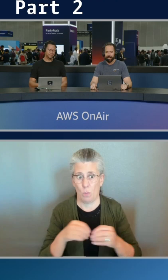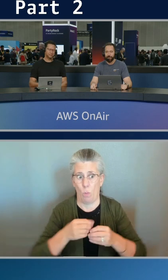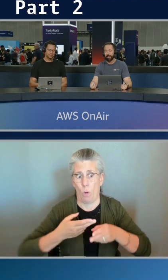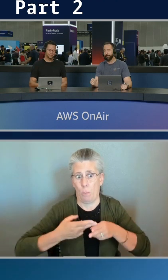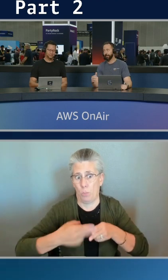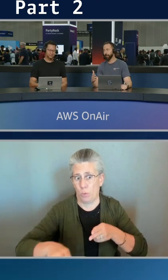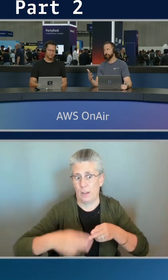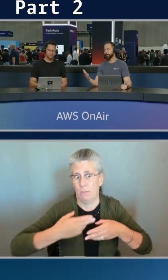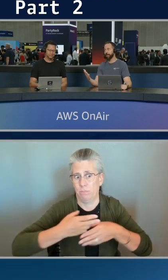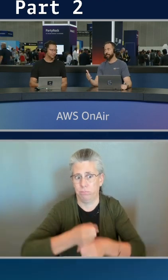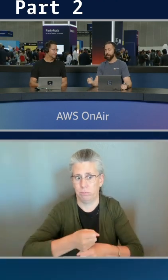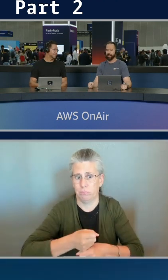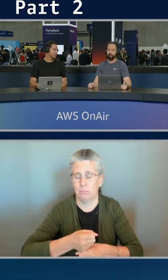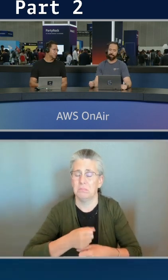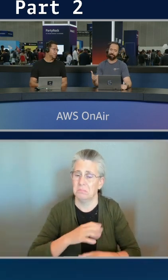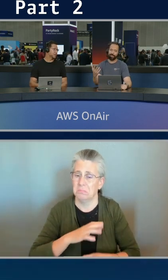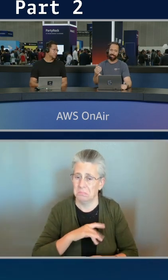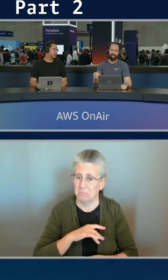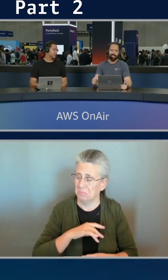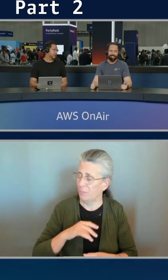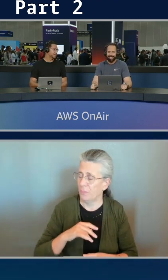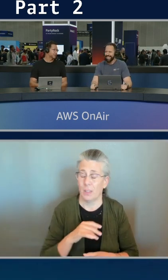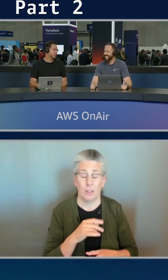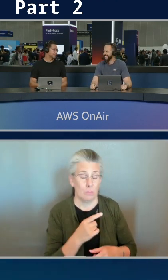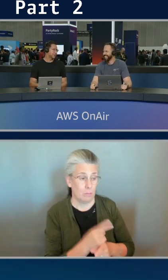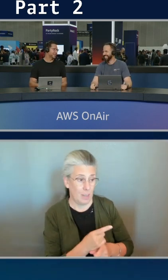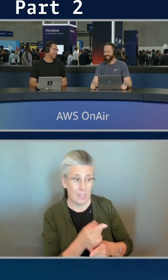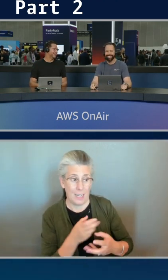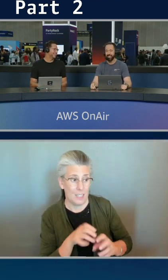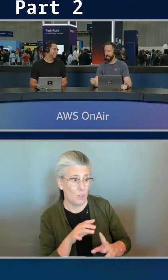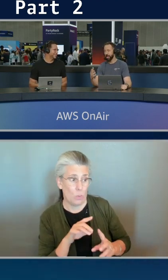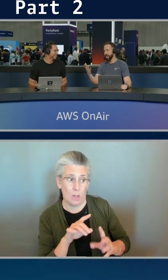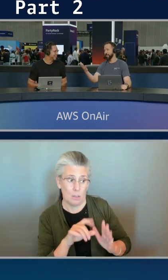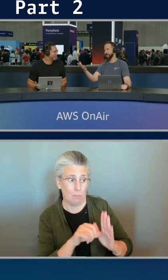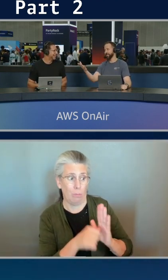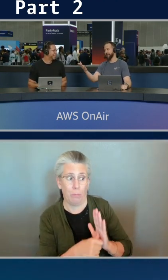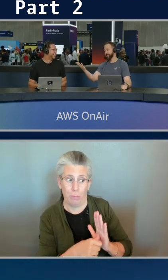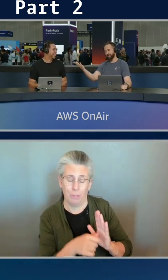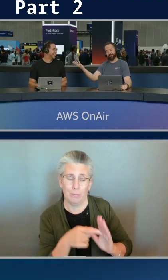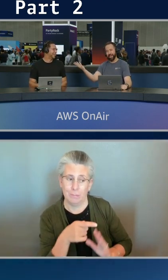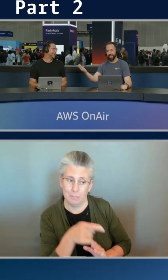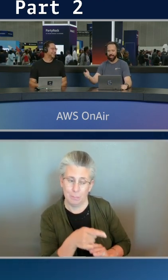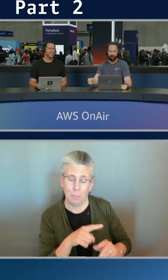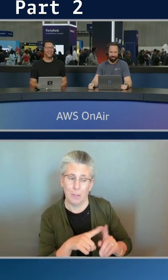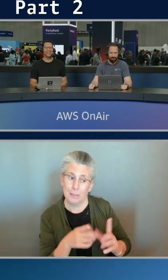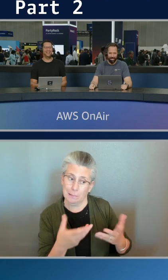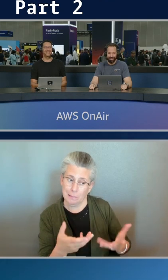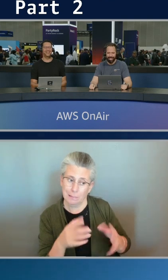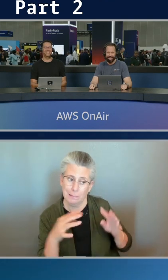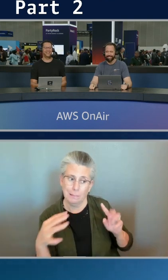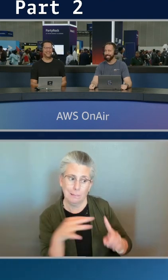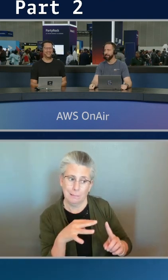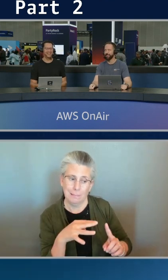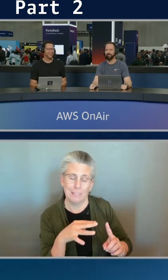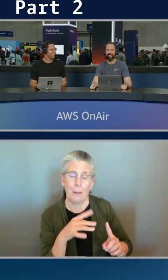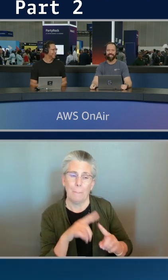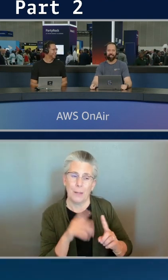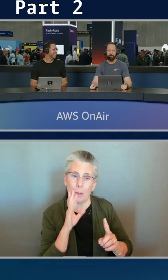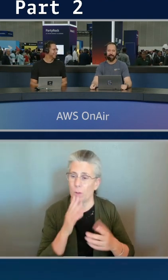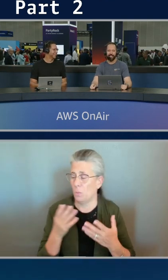say, not to put you on the spot here, Aaron, but... Put me on the spot, Greg. Do it. Hey, what better time than right now in the middle of this LA